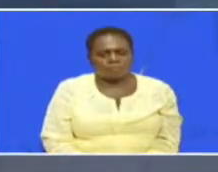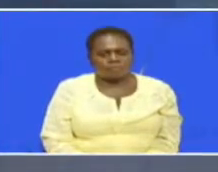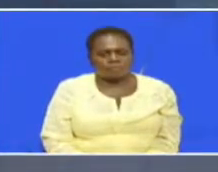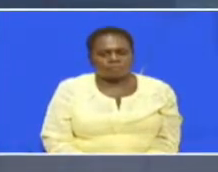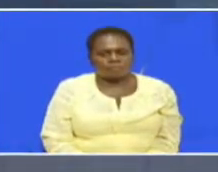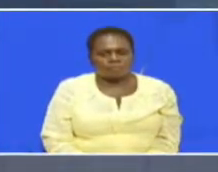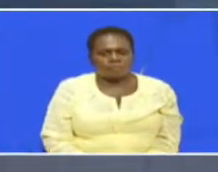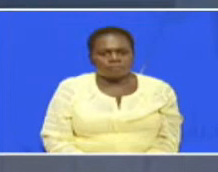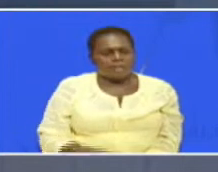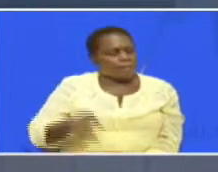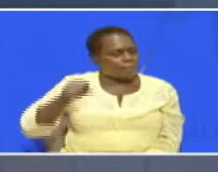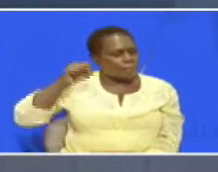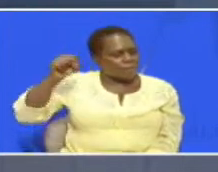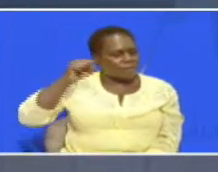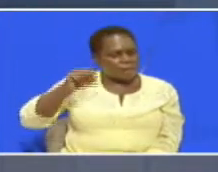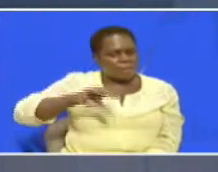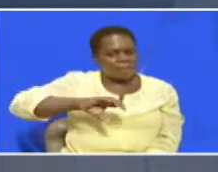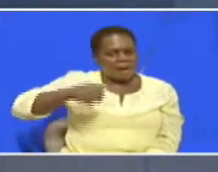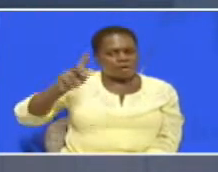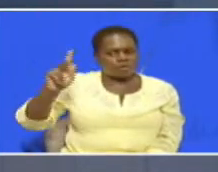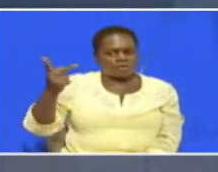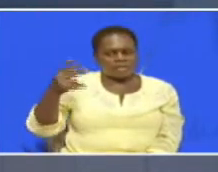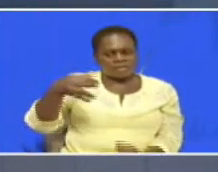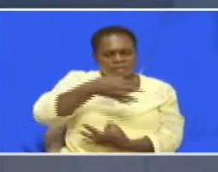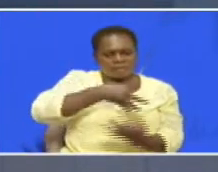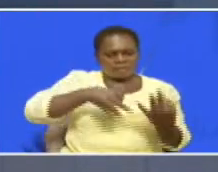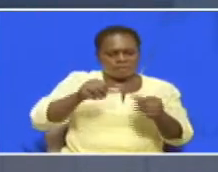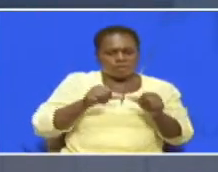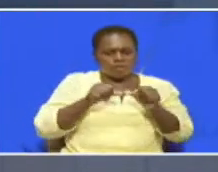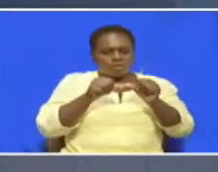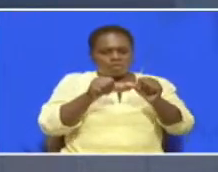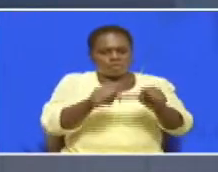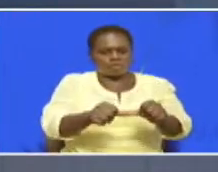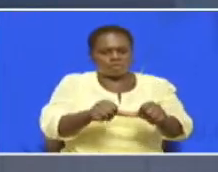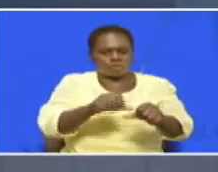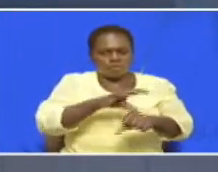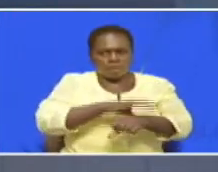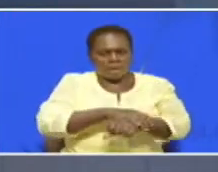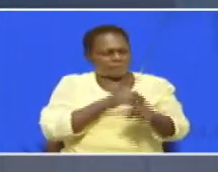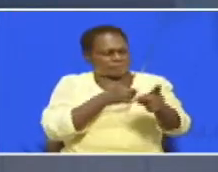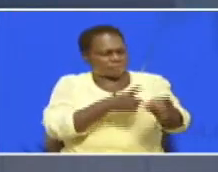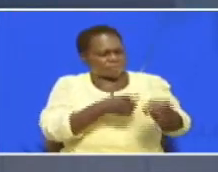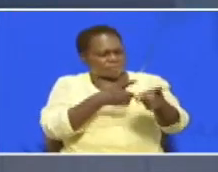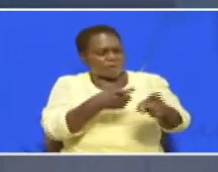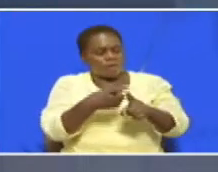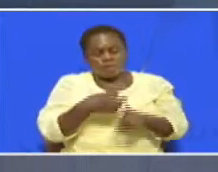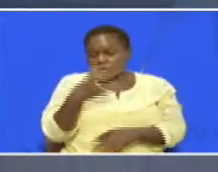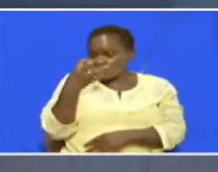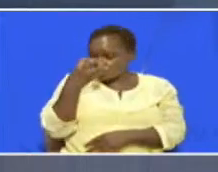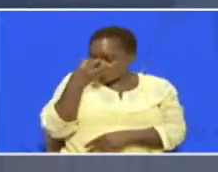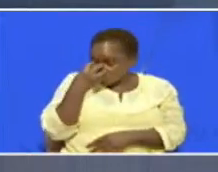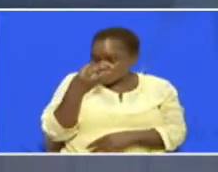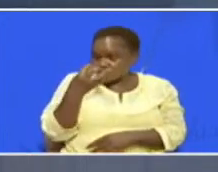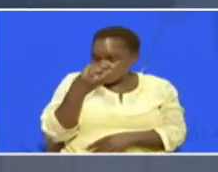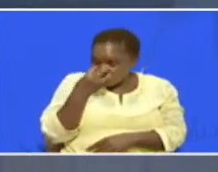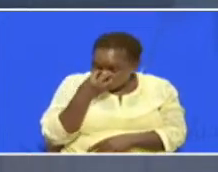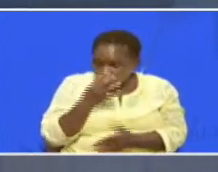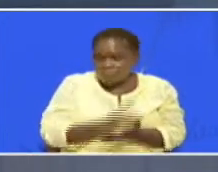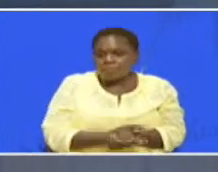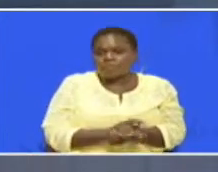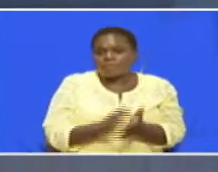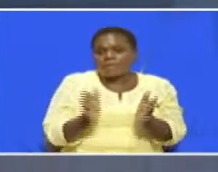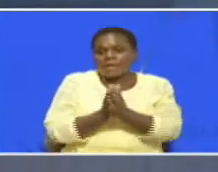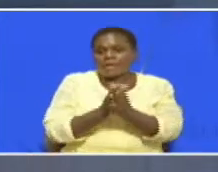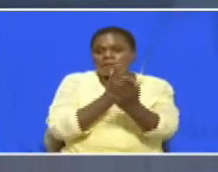Let's head back to politics. The Mount Kenya Foundation has continued to receive backlash from Deputy President William Ruto and